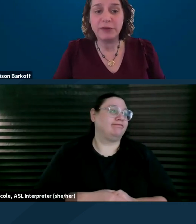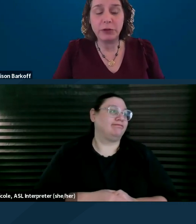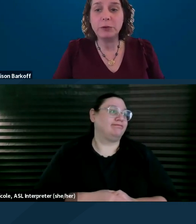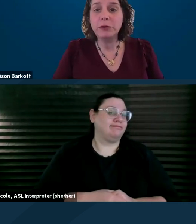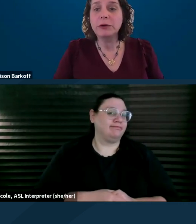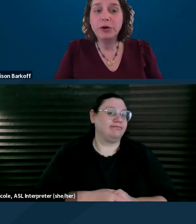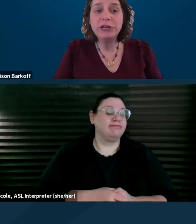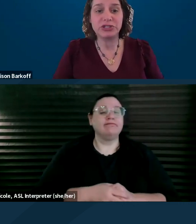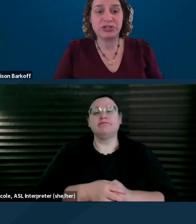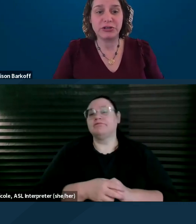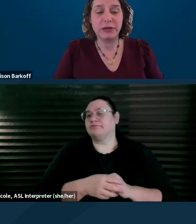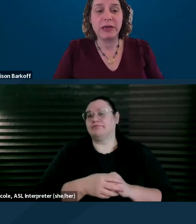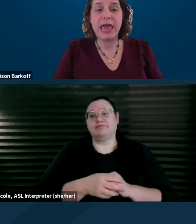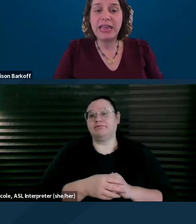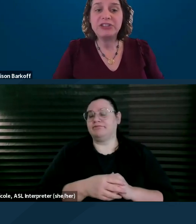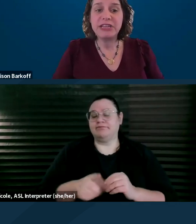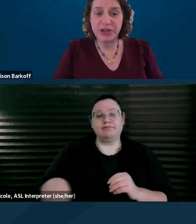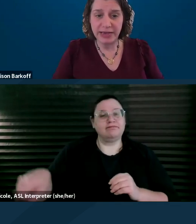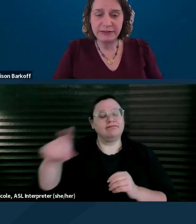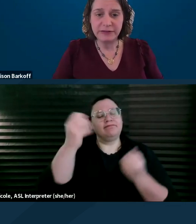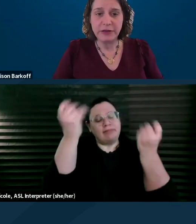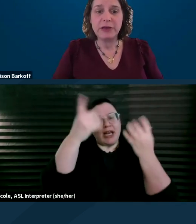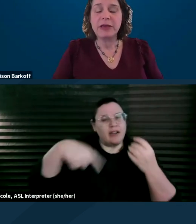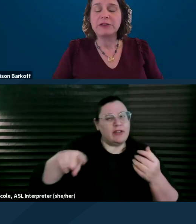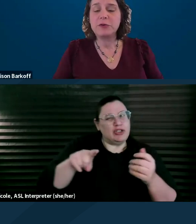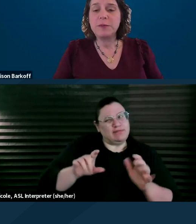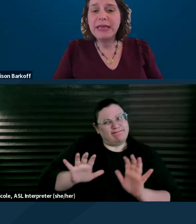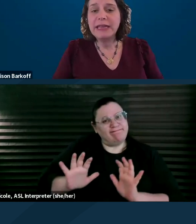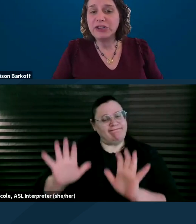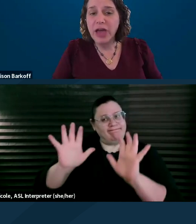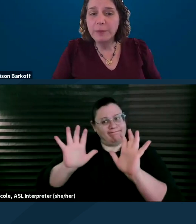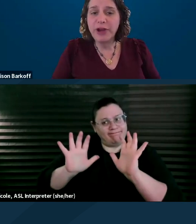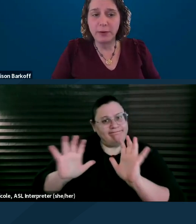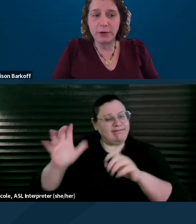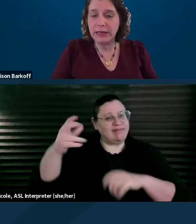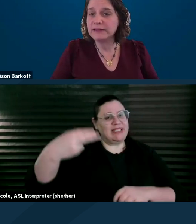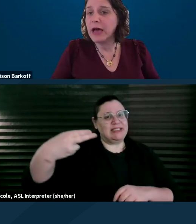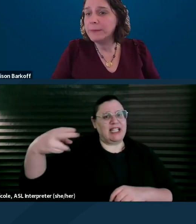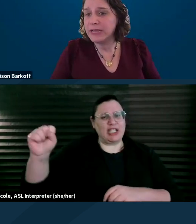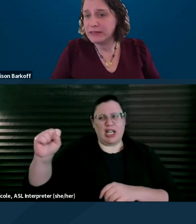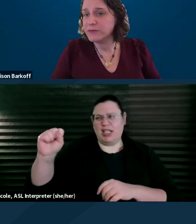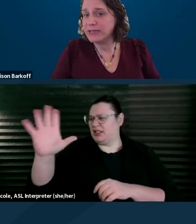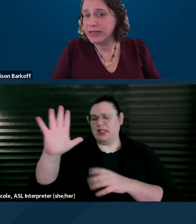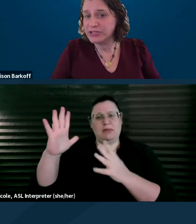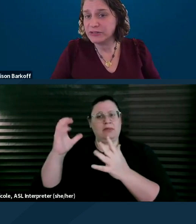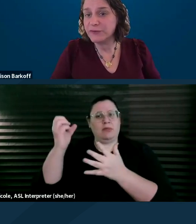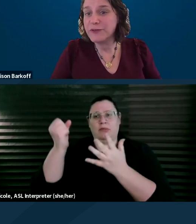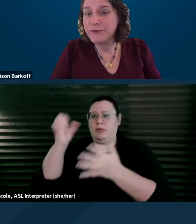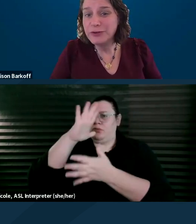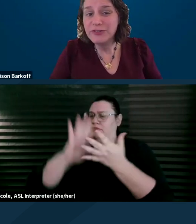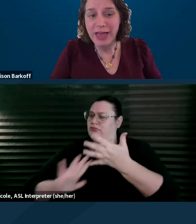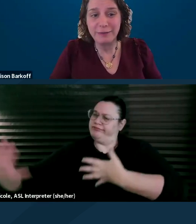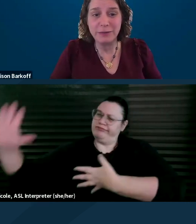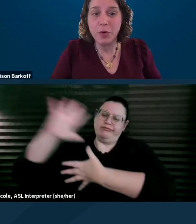So many of you pushed HHS to make it a top priority to update these regulations